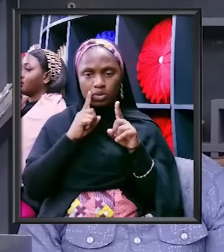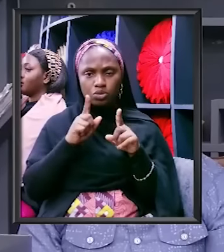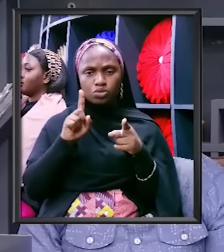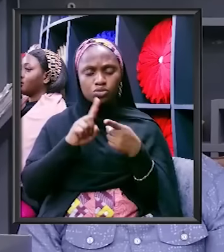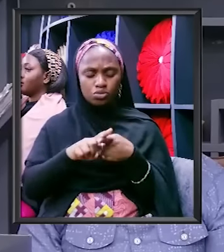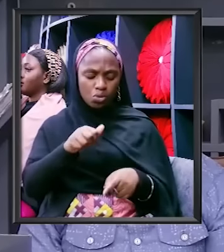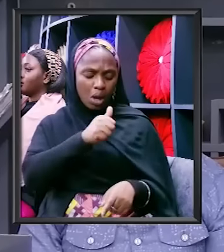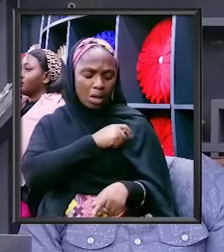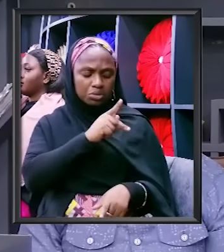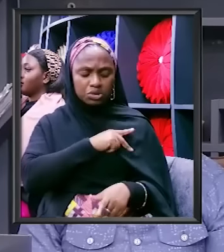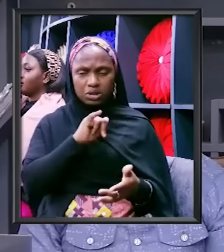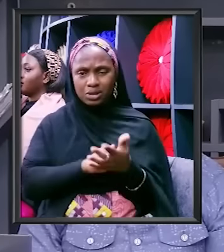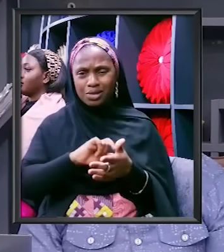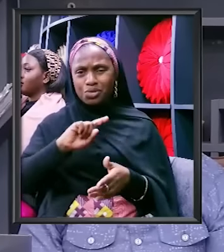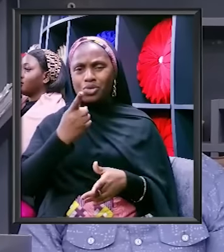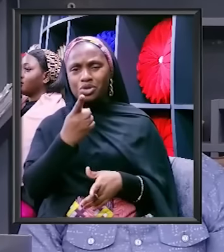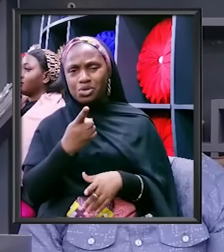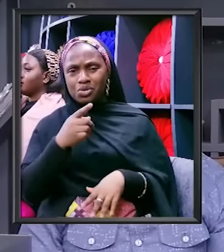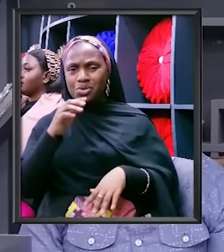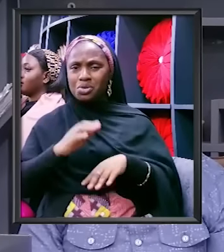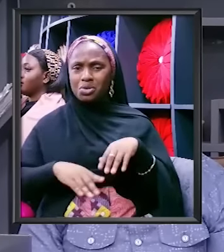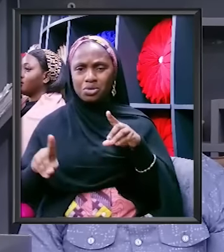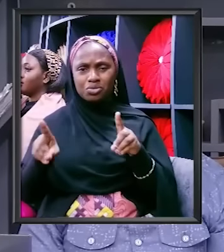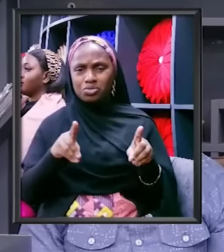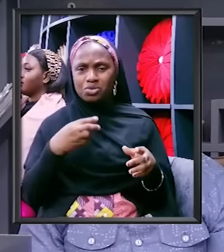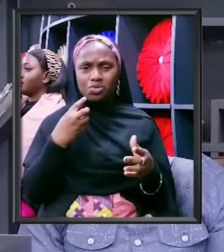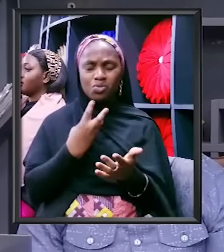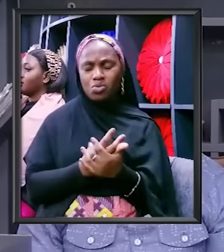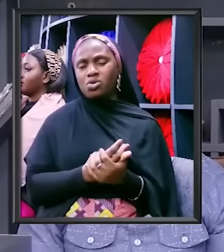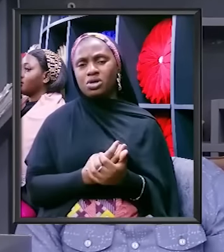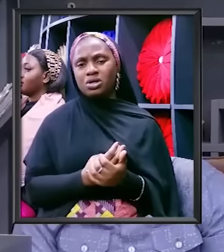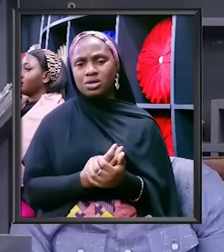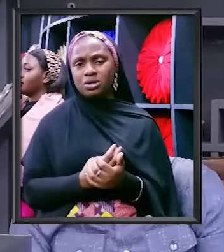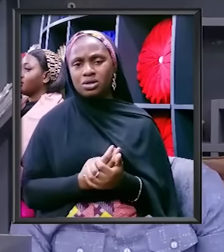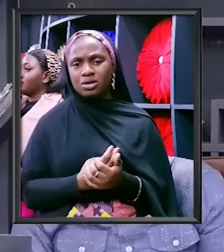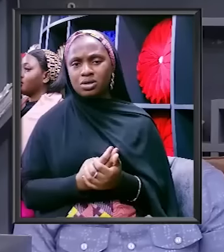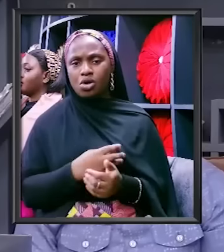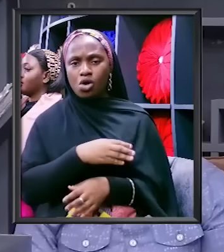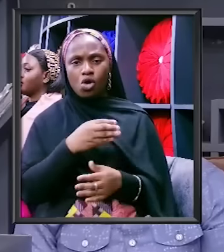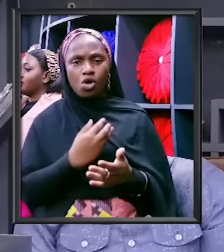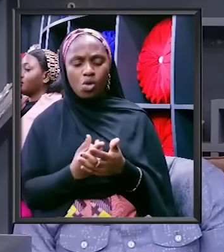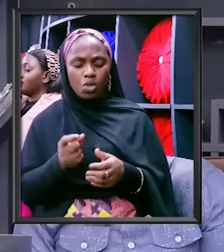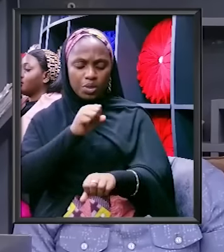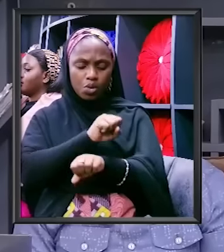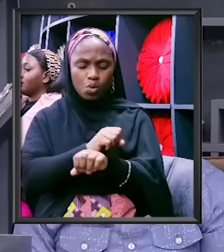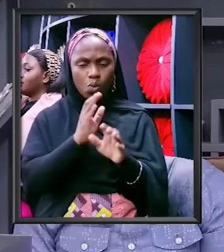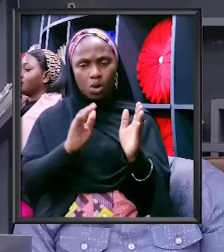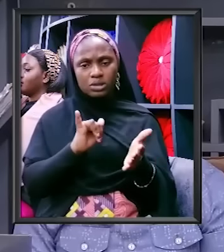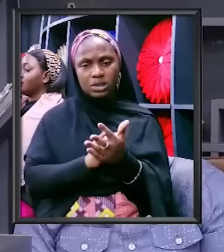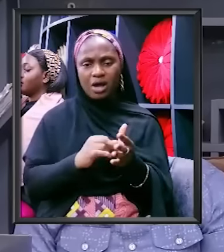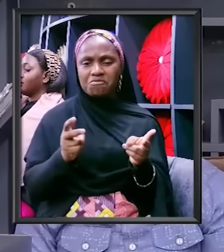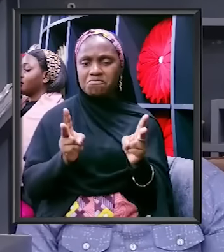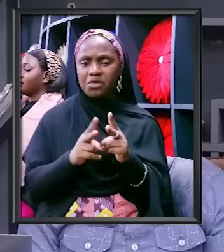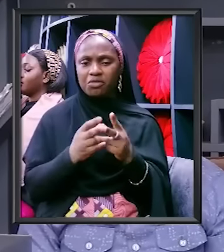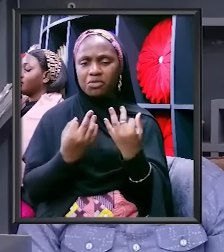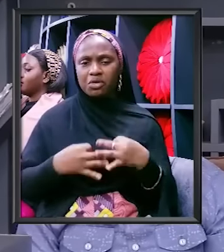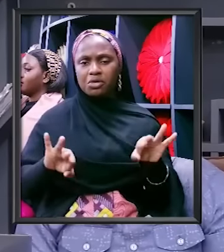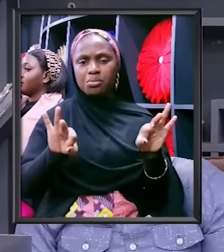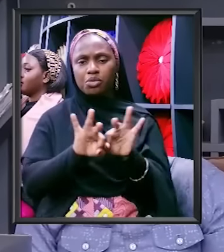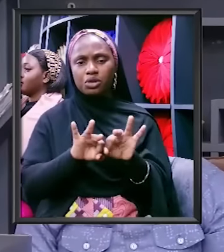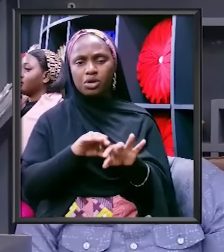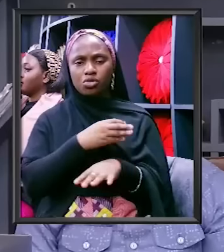say, only you want one stick of broom no they fit sweep ground well. Mm. And so all the workers they important, all the people around the minister,